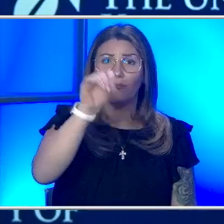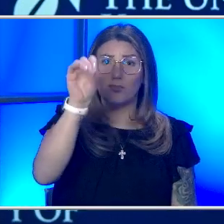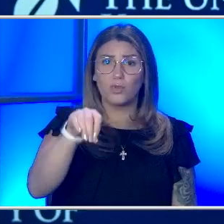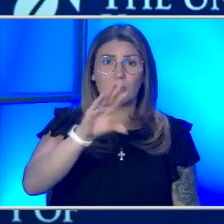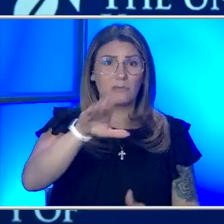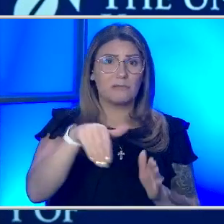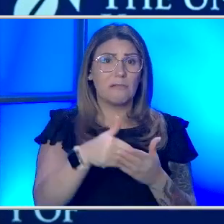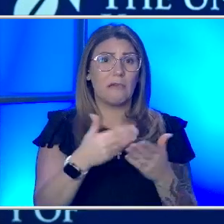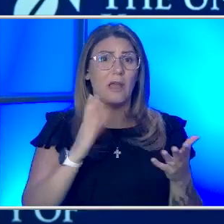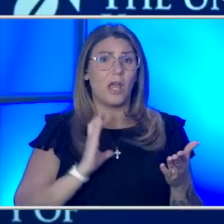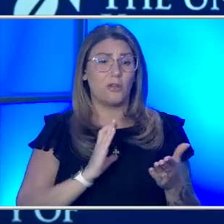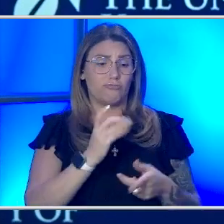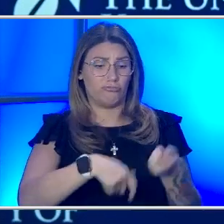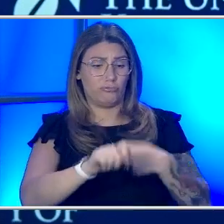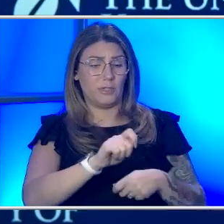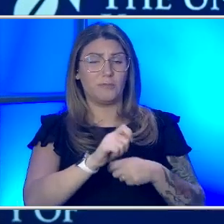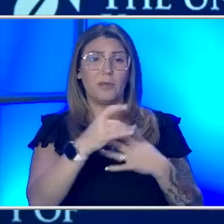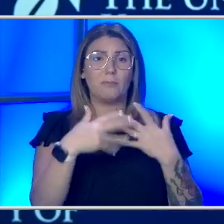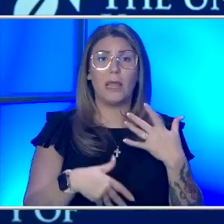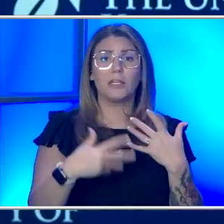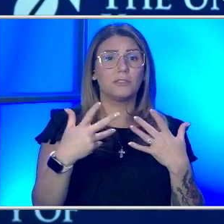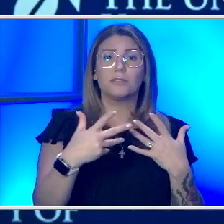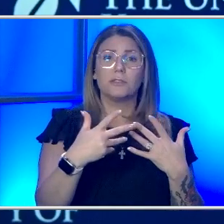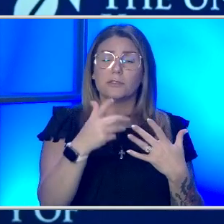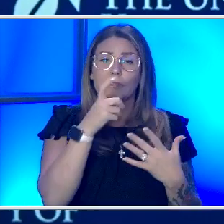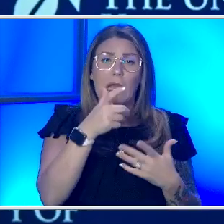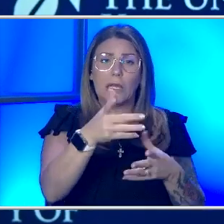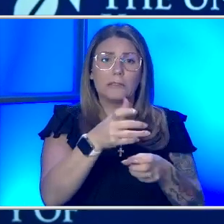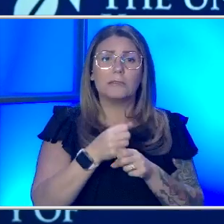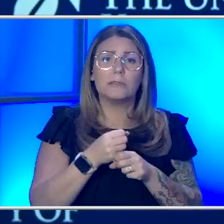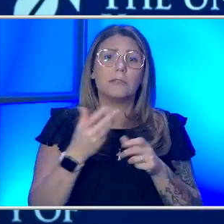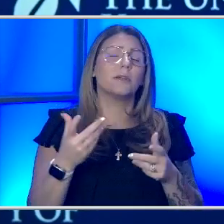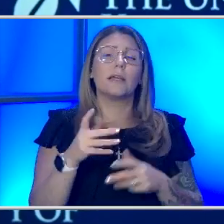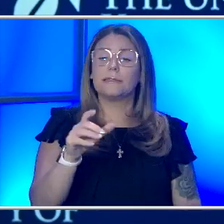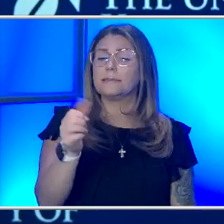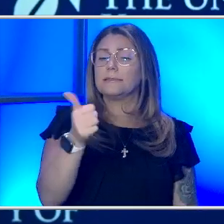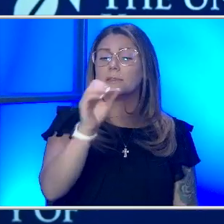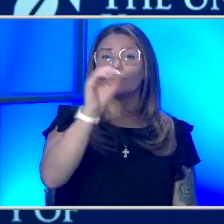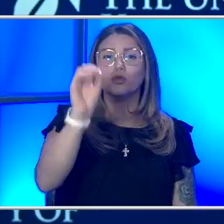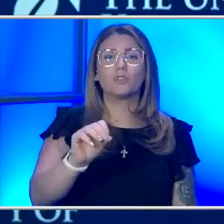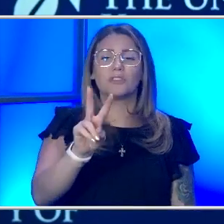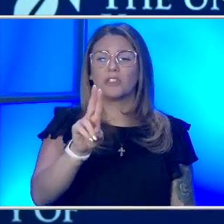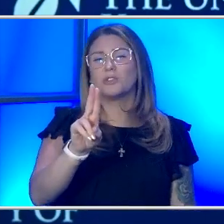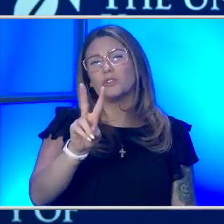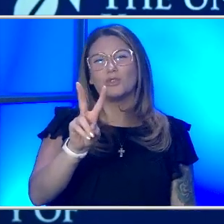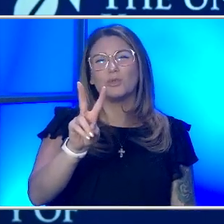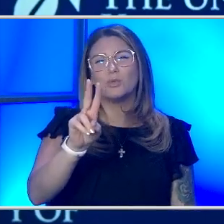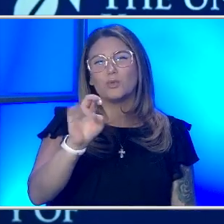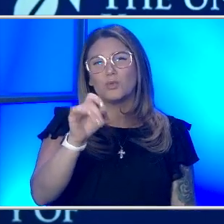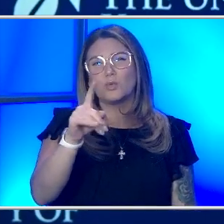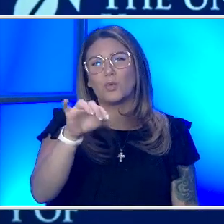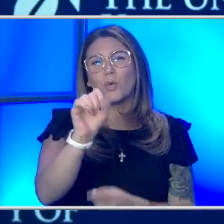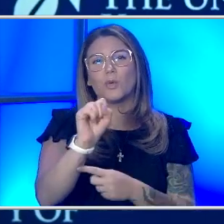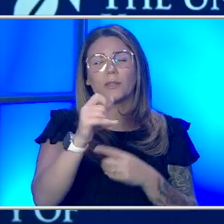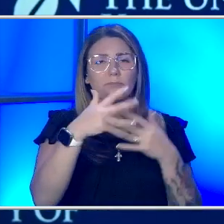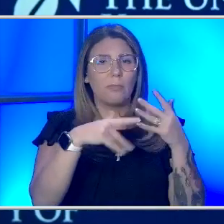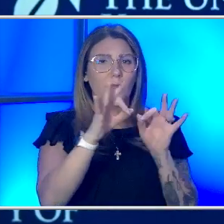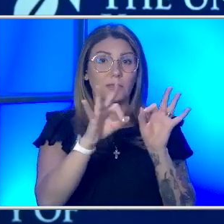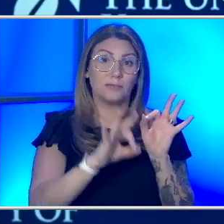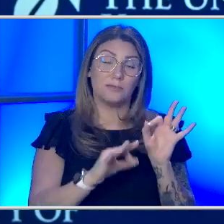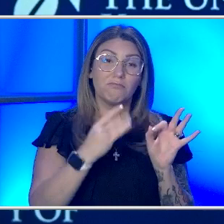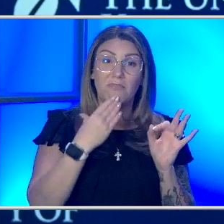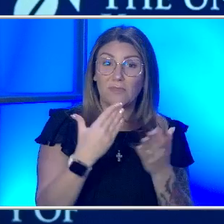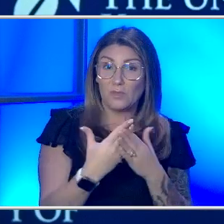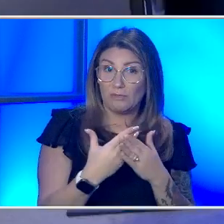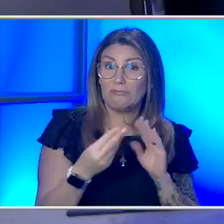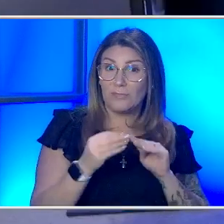patients don't receive any blood products. Another 10% only get 2 units of red blood cells. So that's actually a really good number. So we try to limit